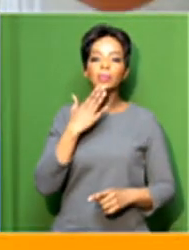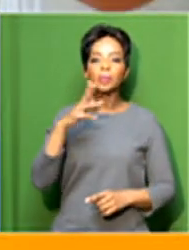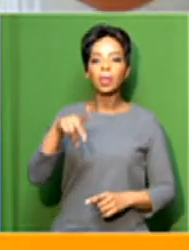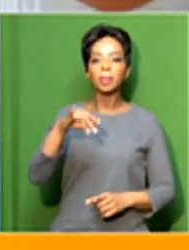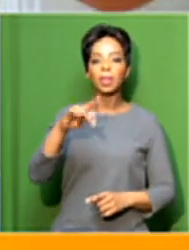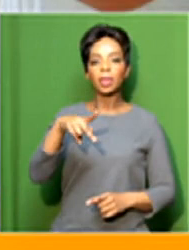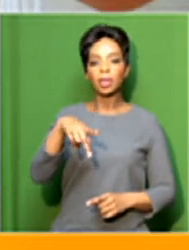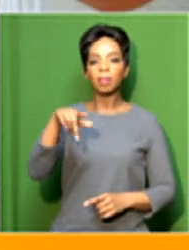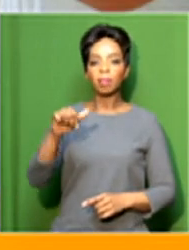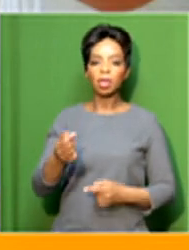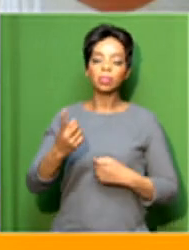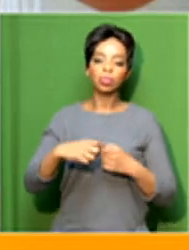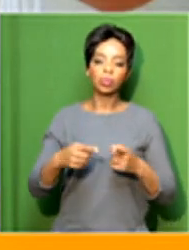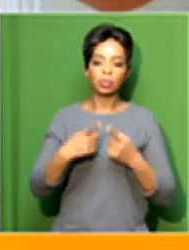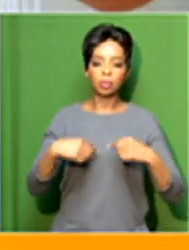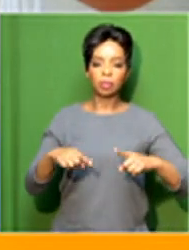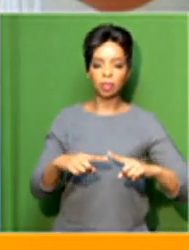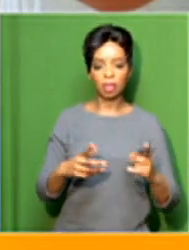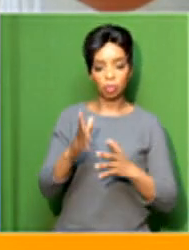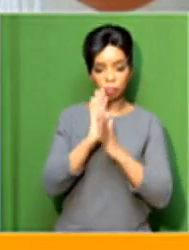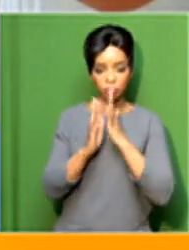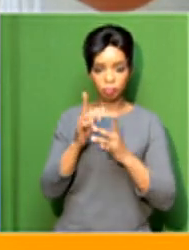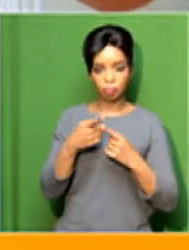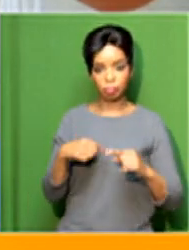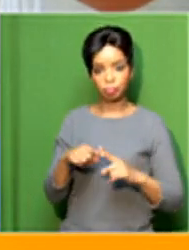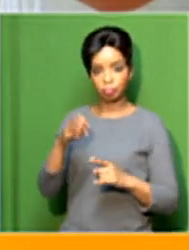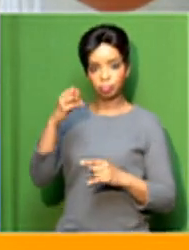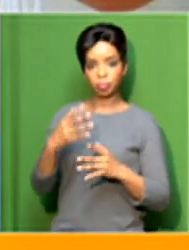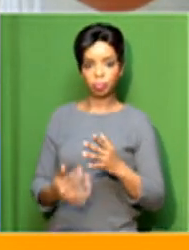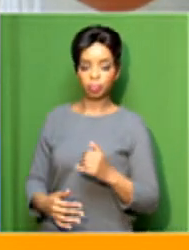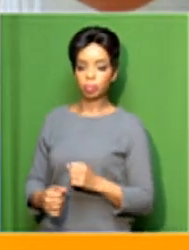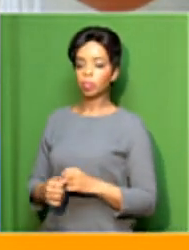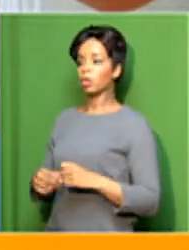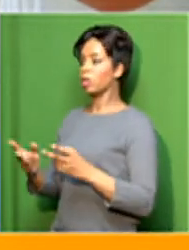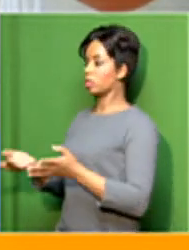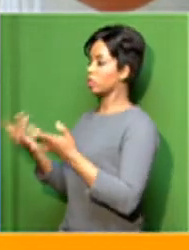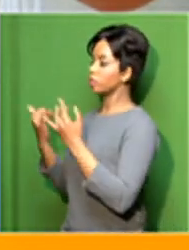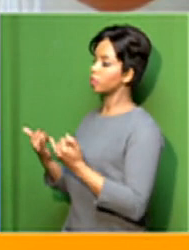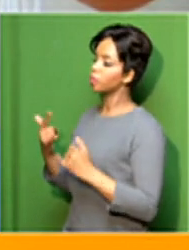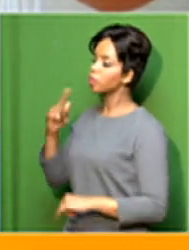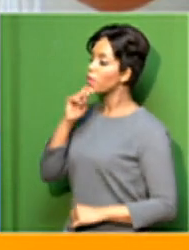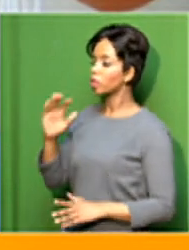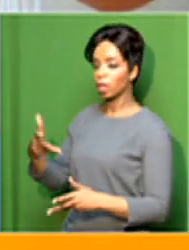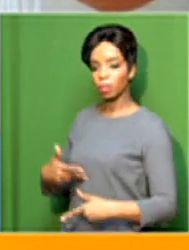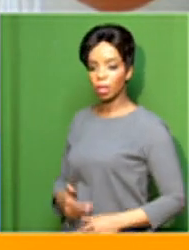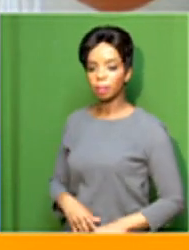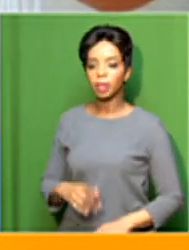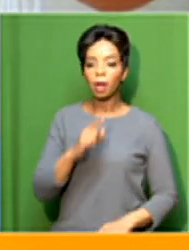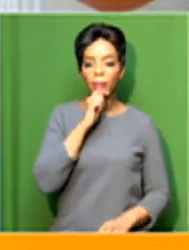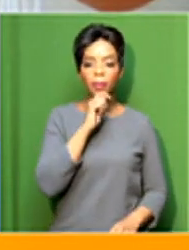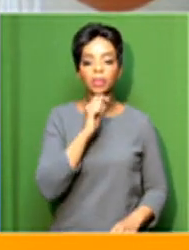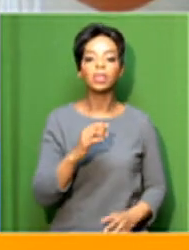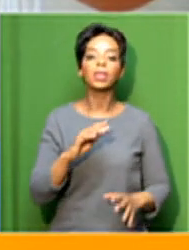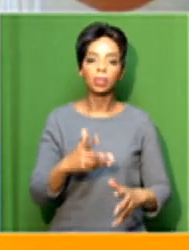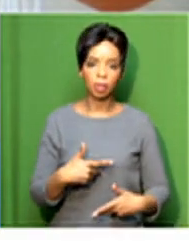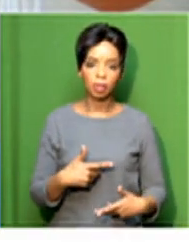storyteller, and this picture's director, Pippa Ehrlich. Pippa, a very good morning to you. Thanks for joining us. Welcome. Good morning. Thanks very much for having me on the